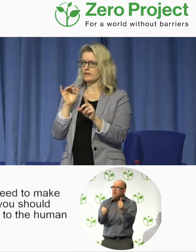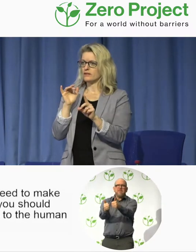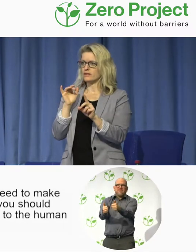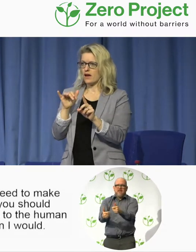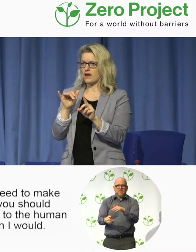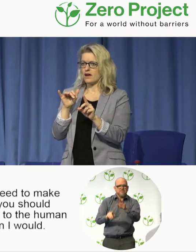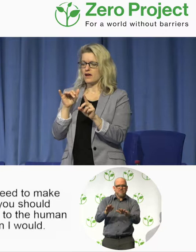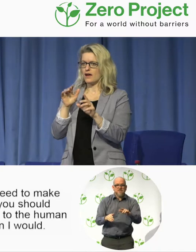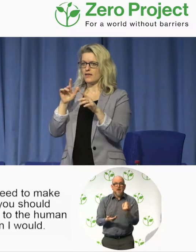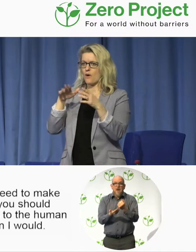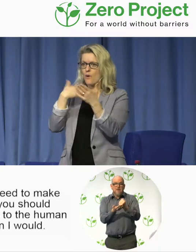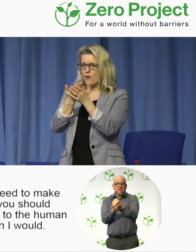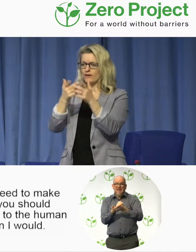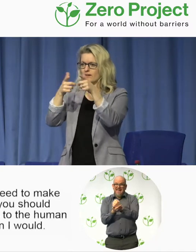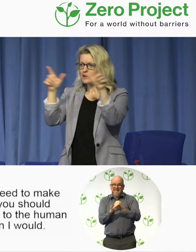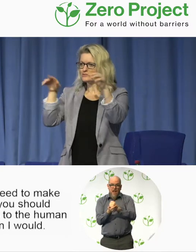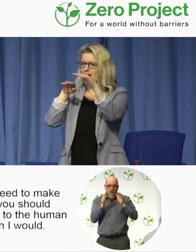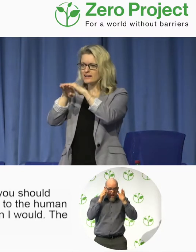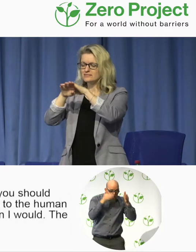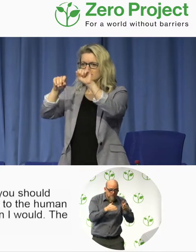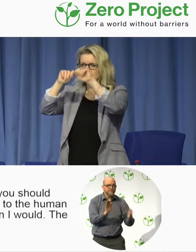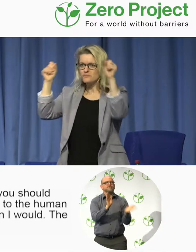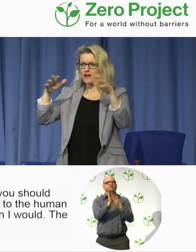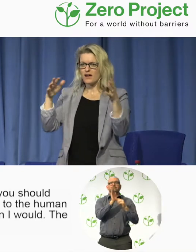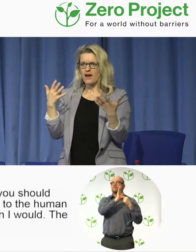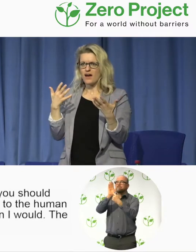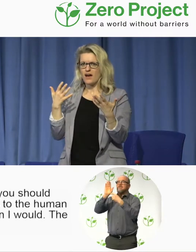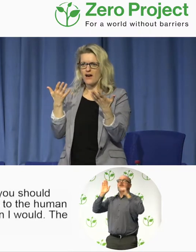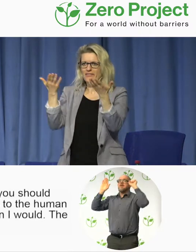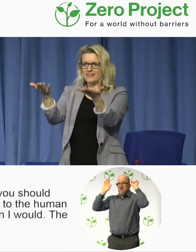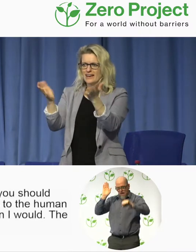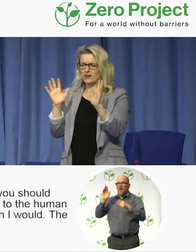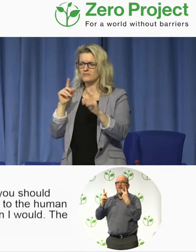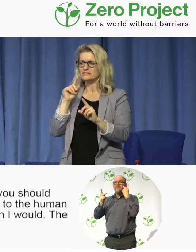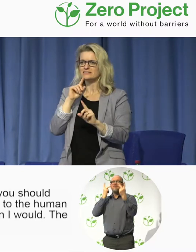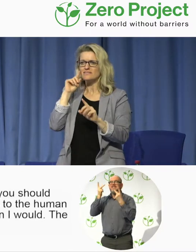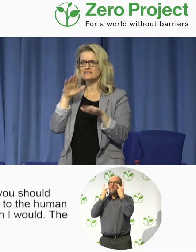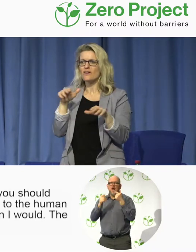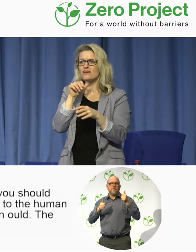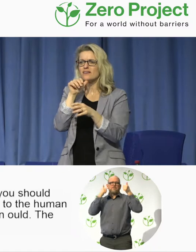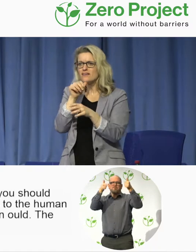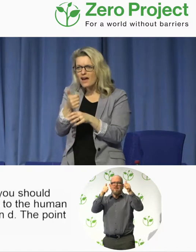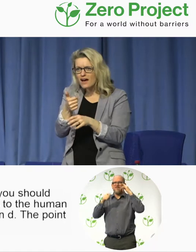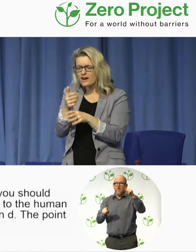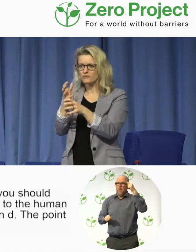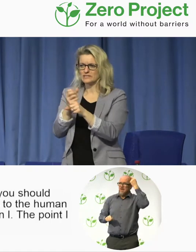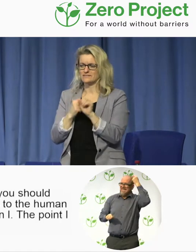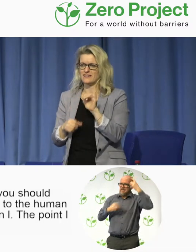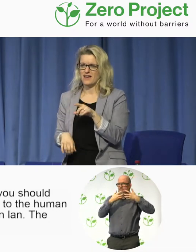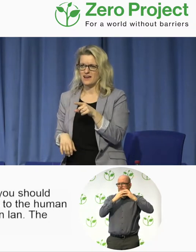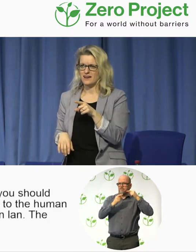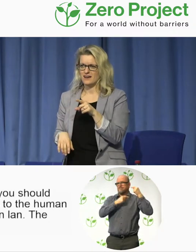point I'd like to drive home here is that the whole language access system is